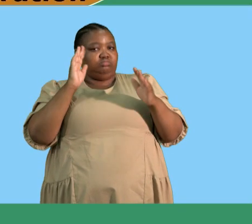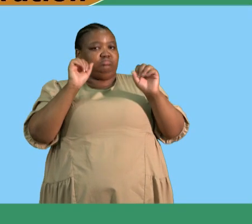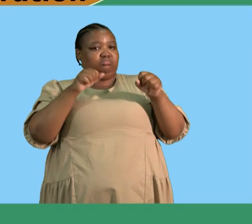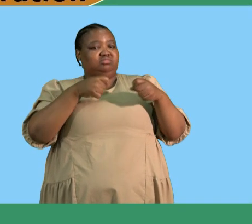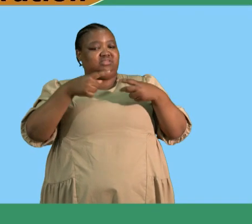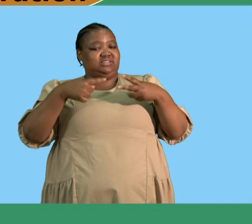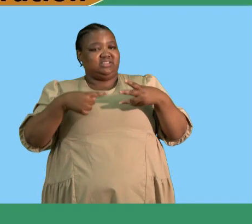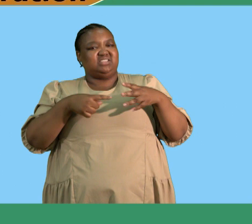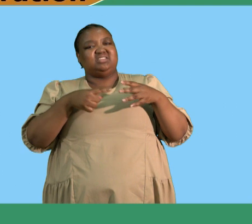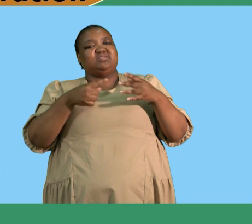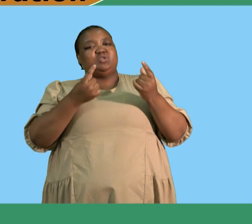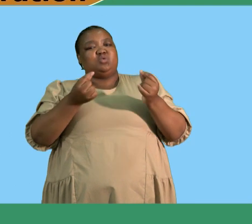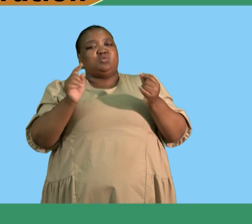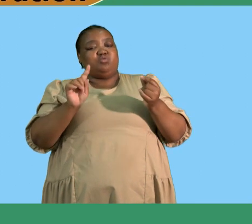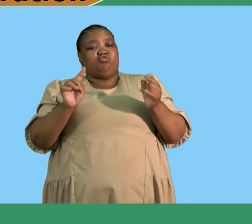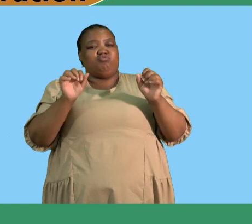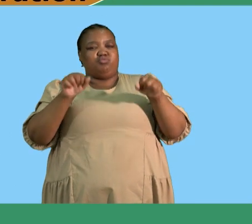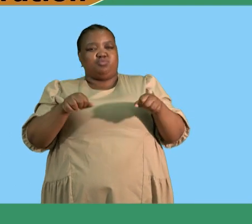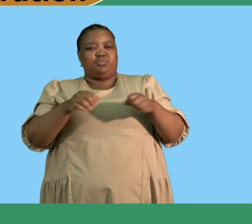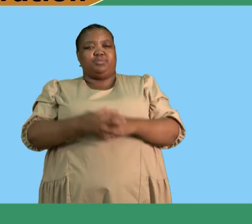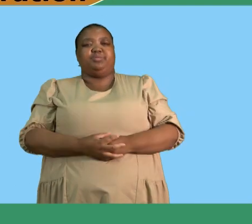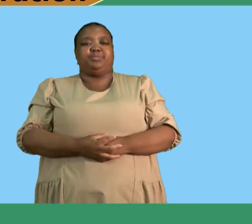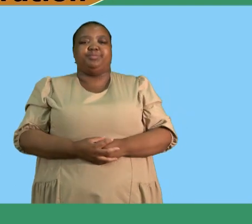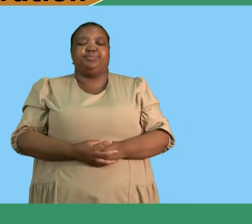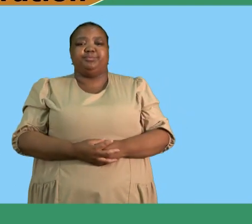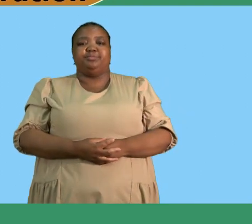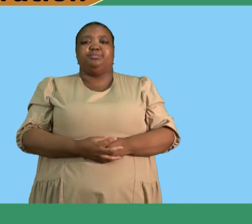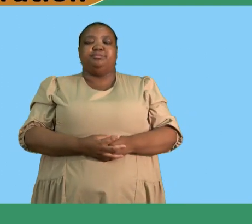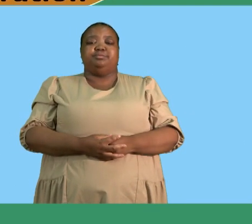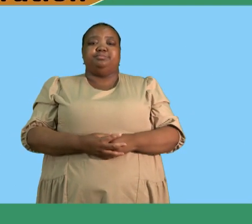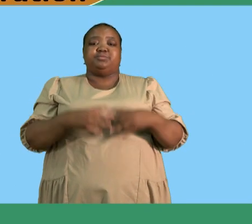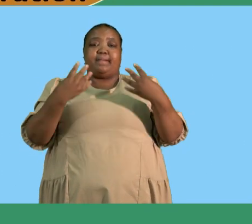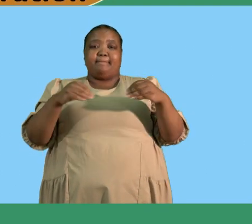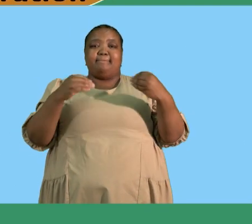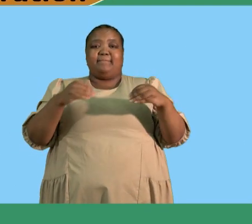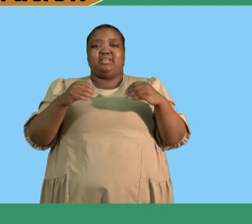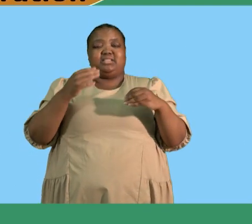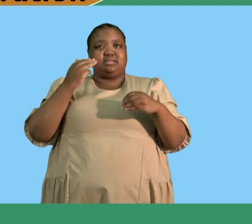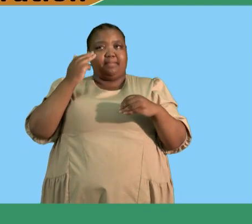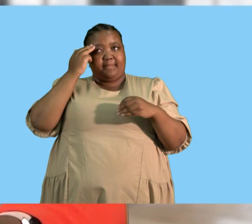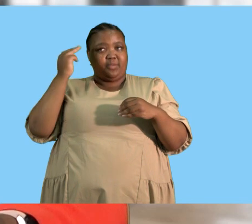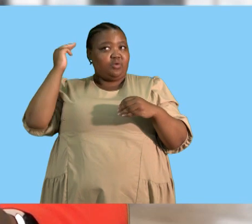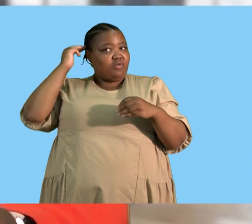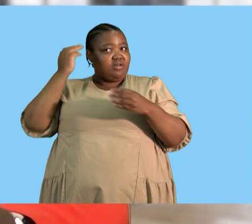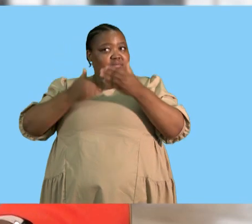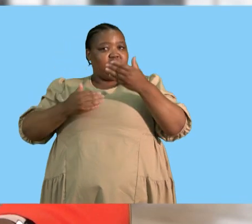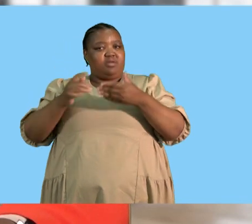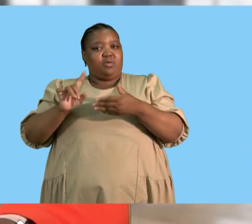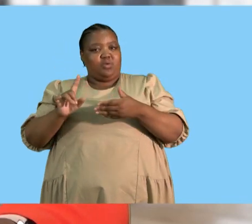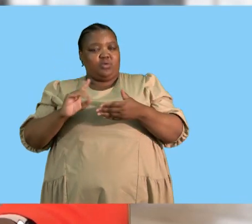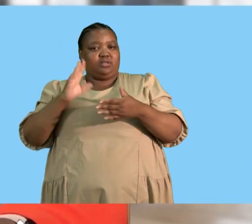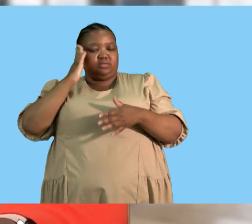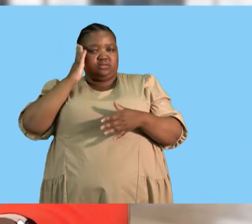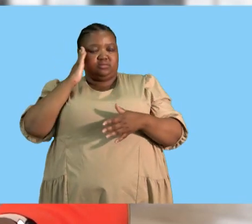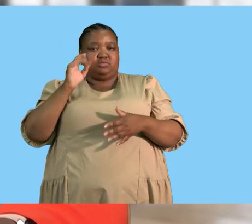very important, you must know what a prospectus and a memorandum of incorporation is. Now, grade